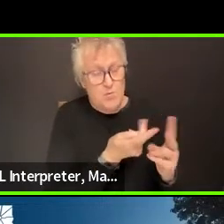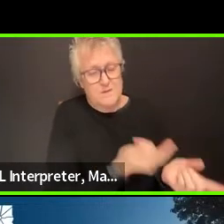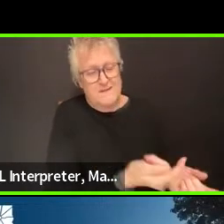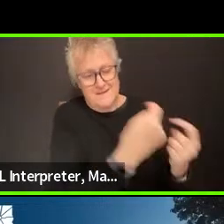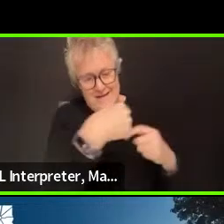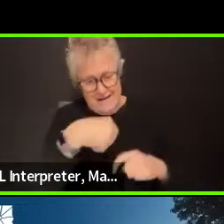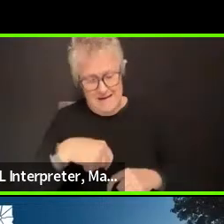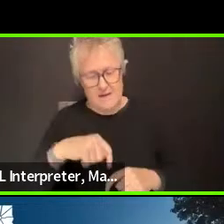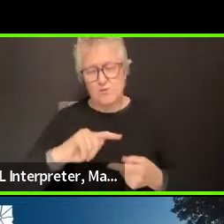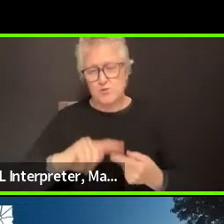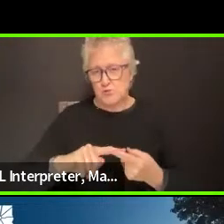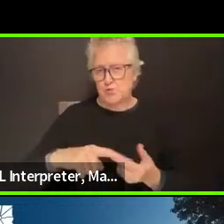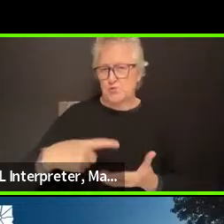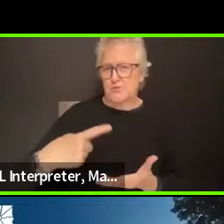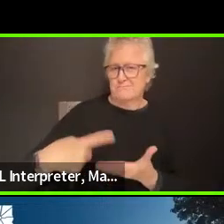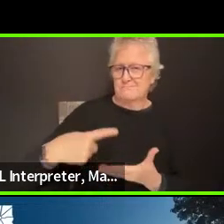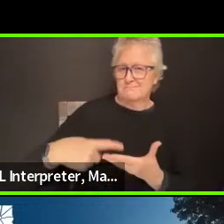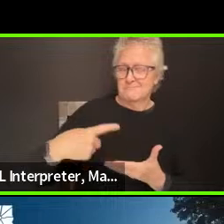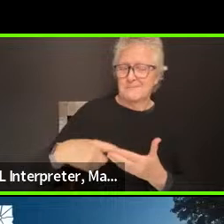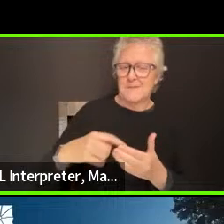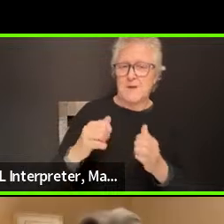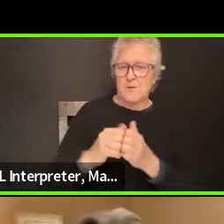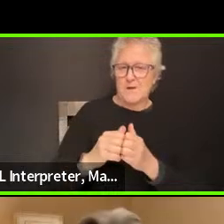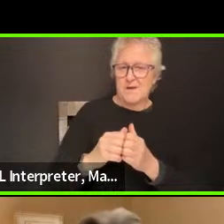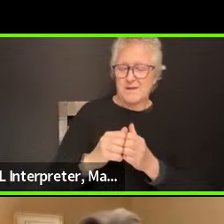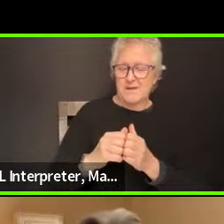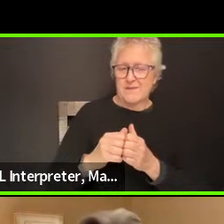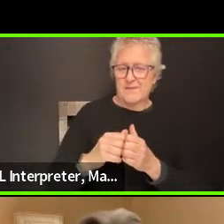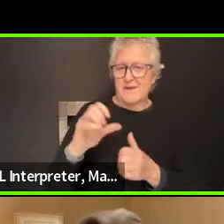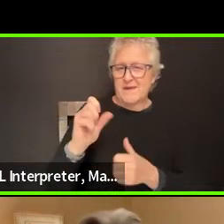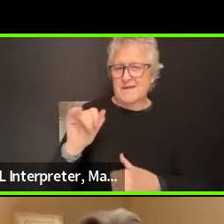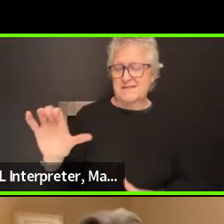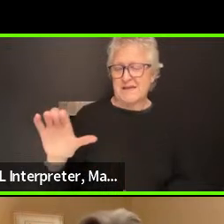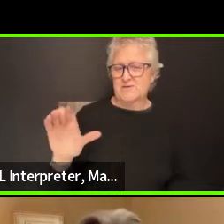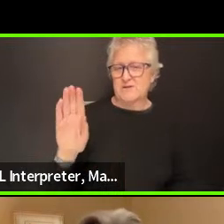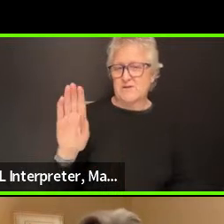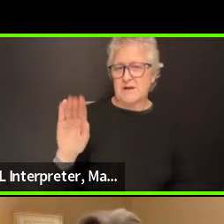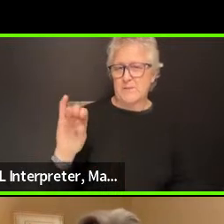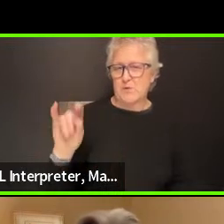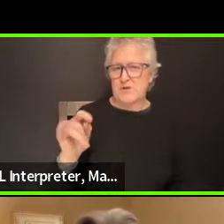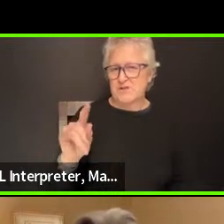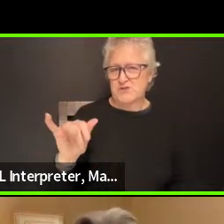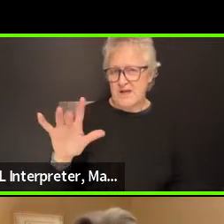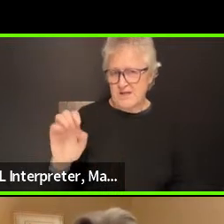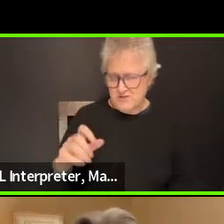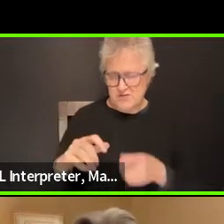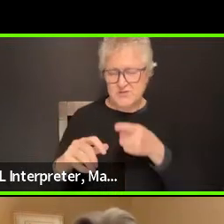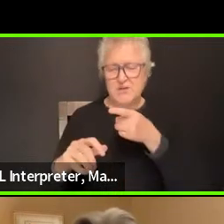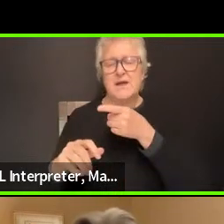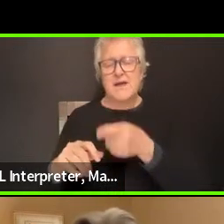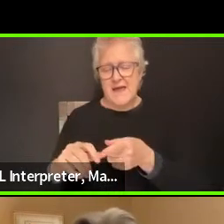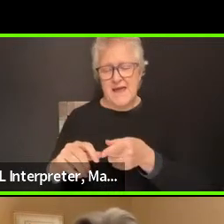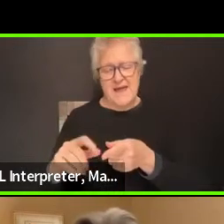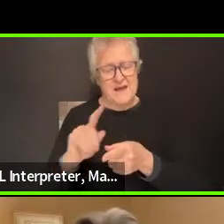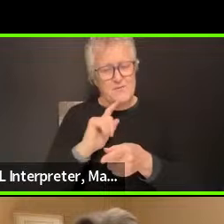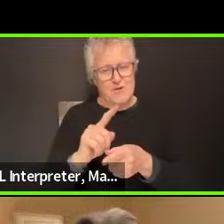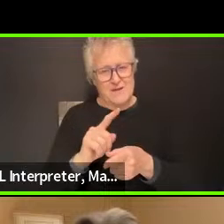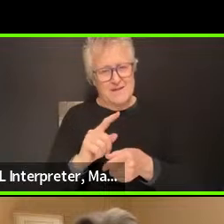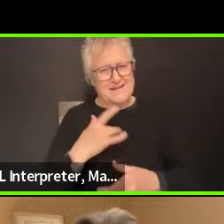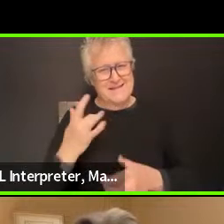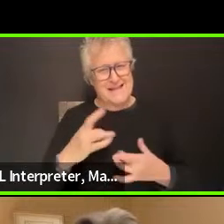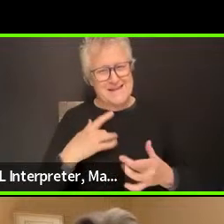Secretary Buttigieg. And so I really appreciated looking across the table and seeing both of